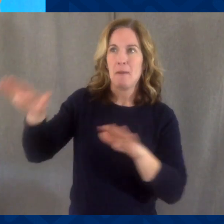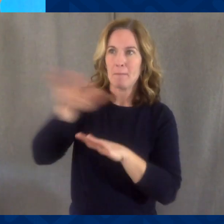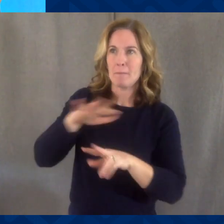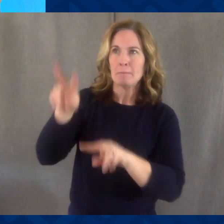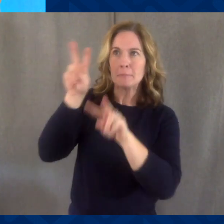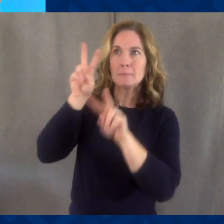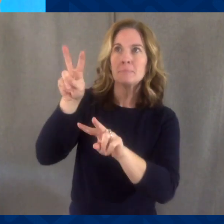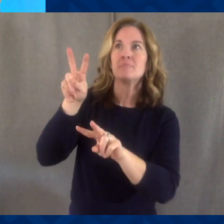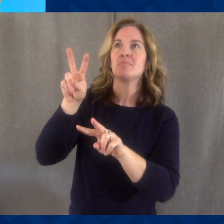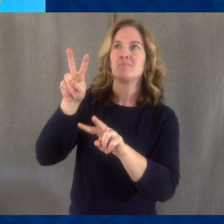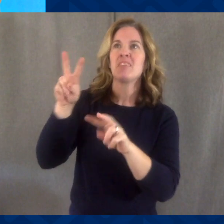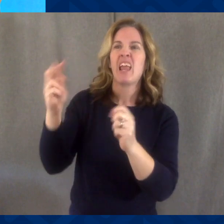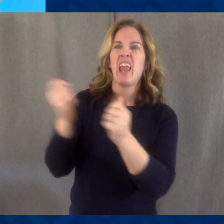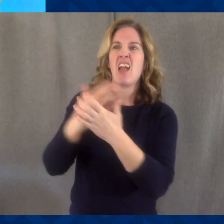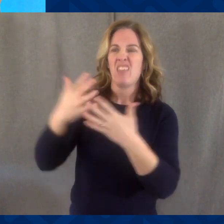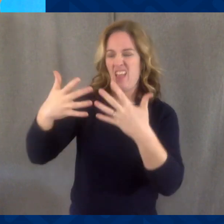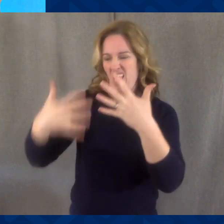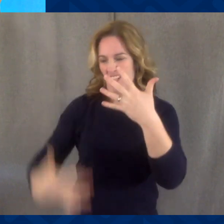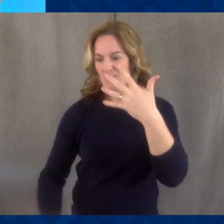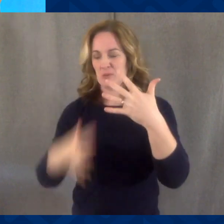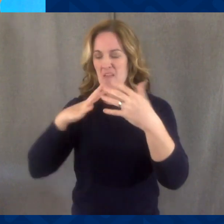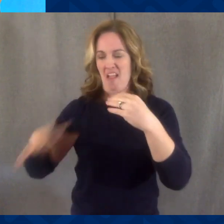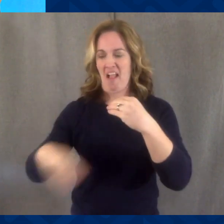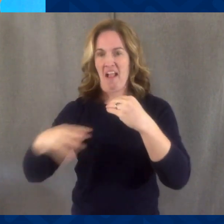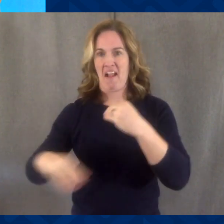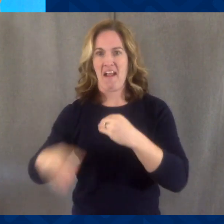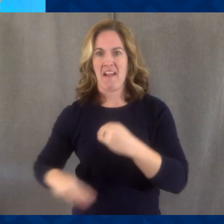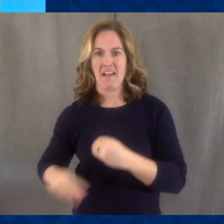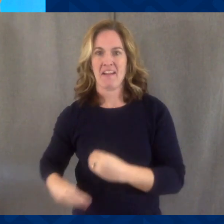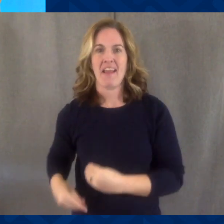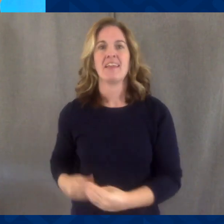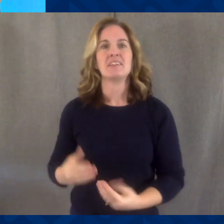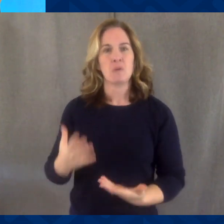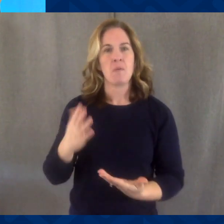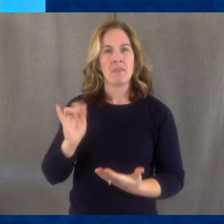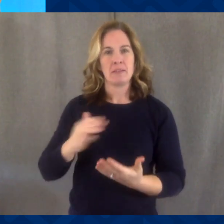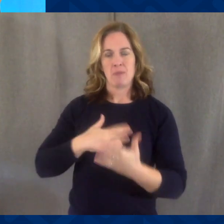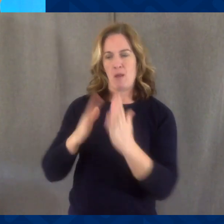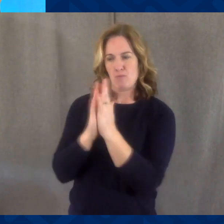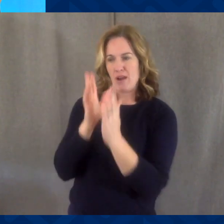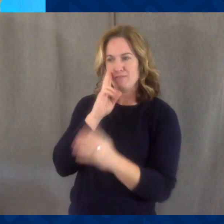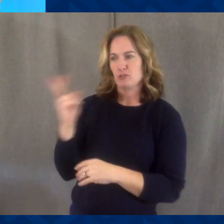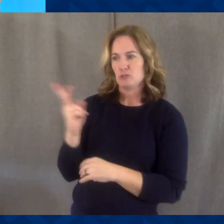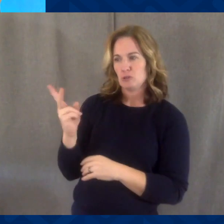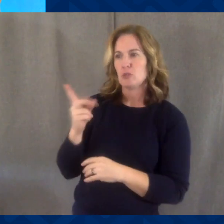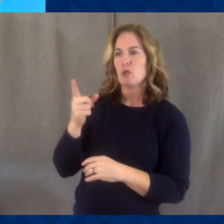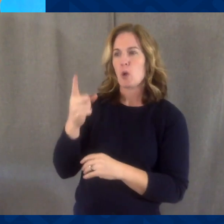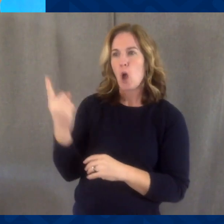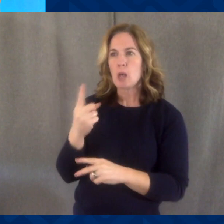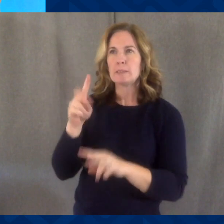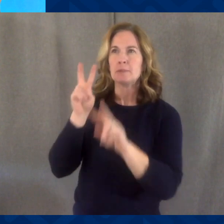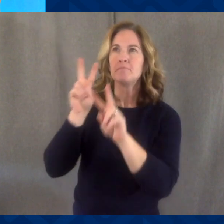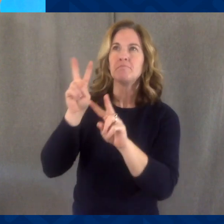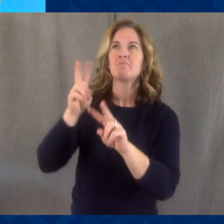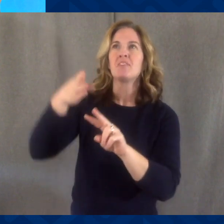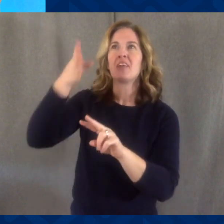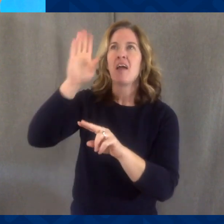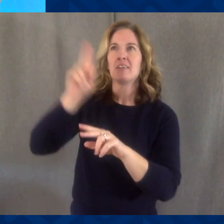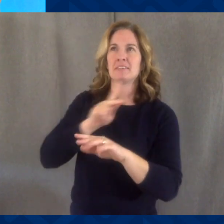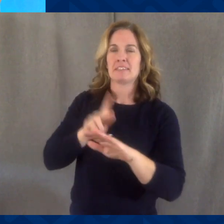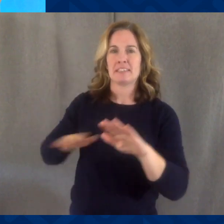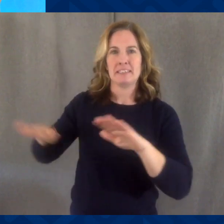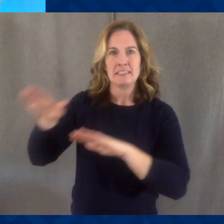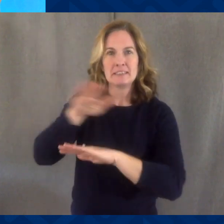everything else gets added. And that's my prayer for you and Hannah, that you guys would mm-hmm. always be looking for and toward and pursuing the kingdom of God, that you